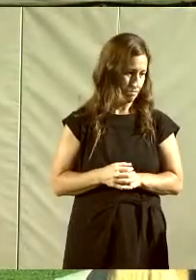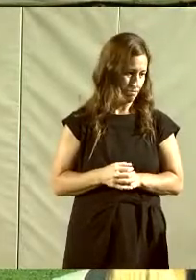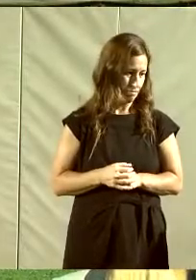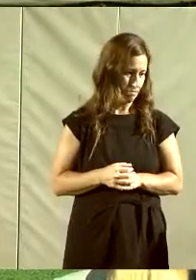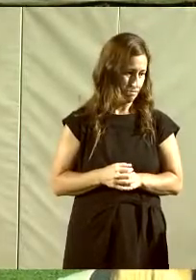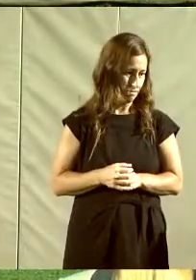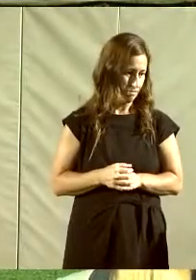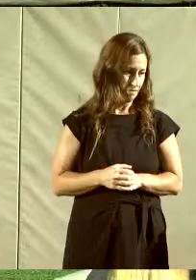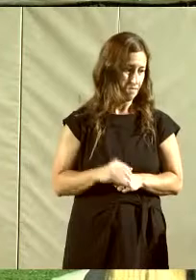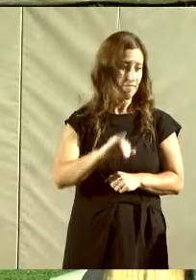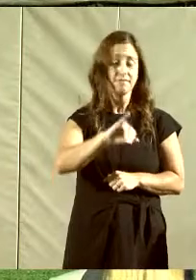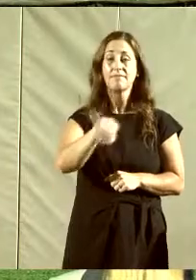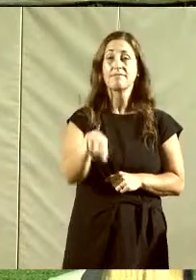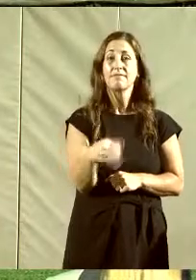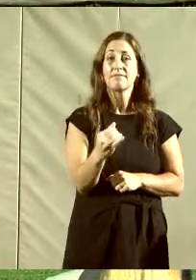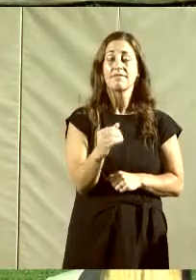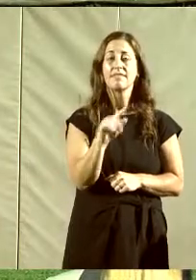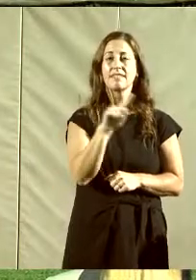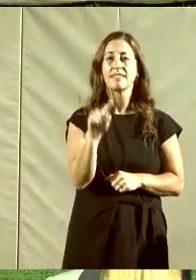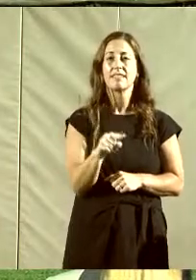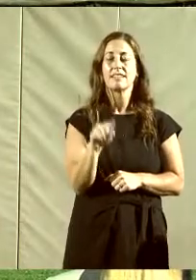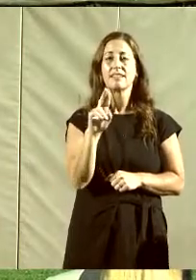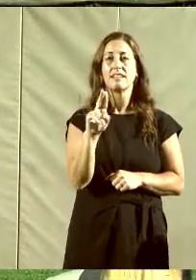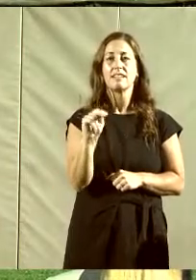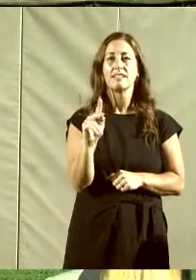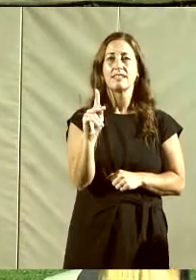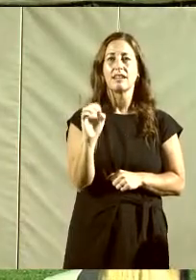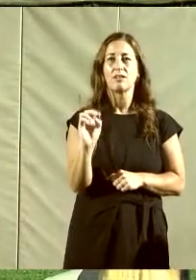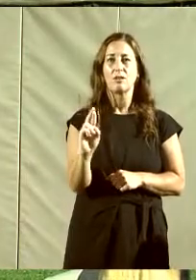Jacob Bo Zunker.